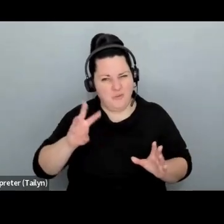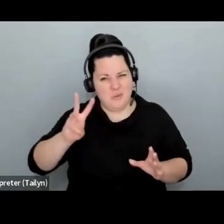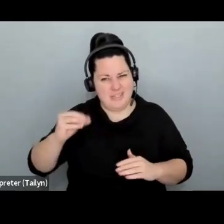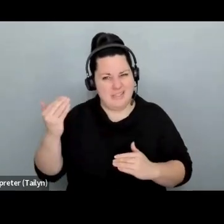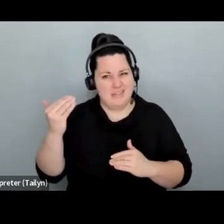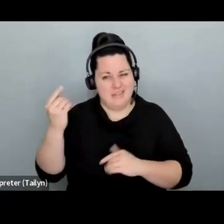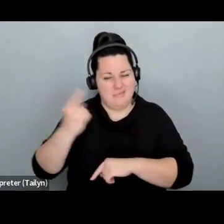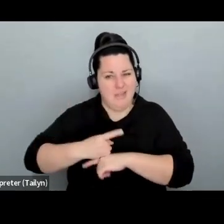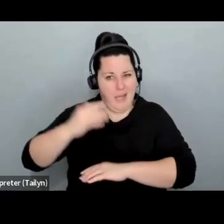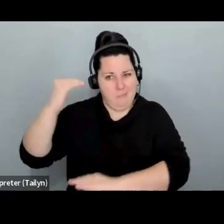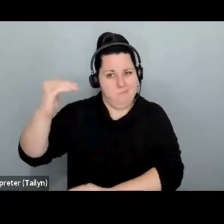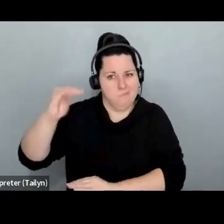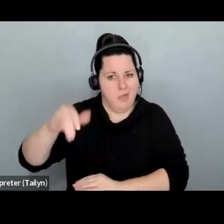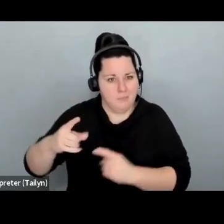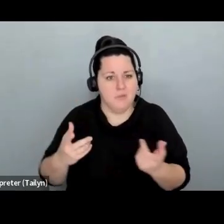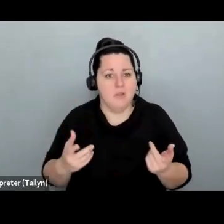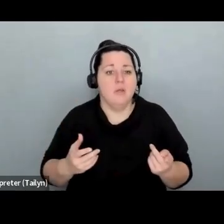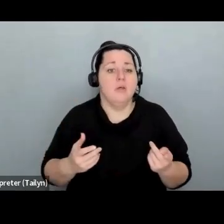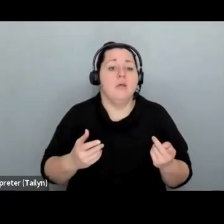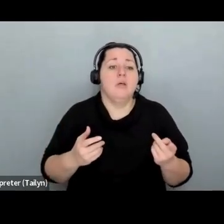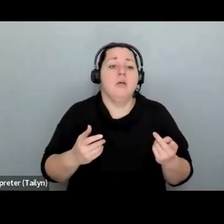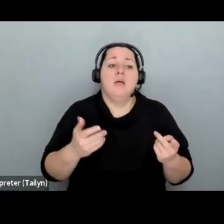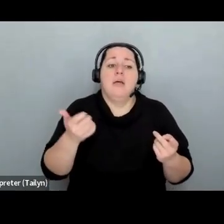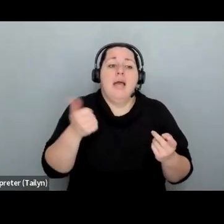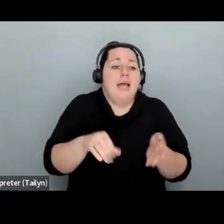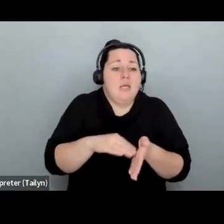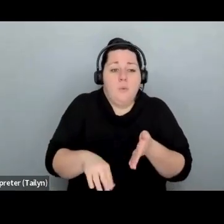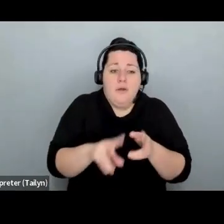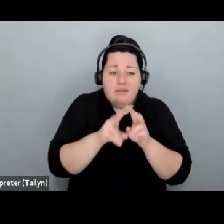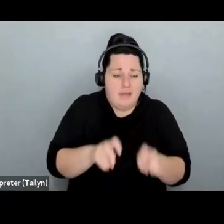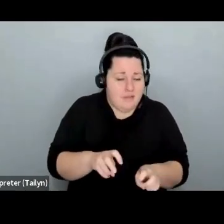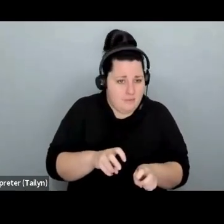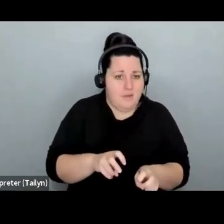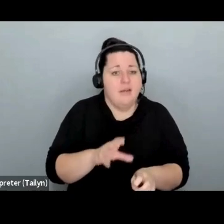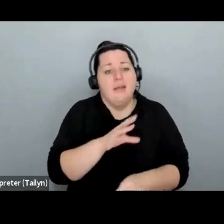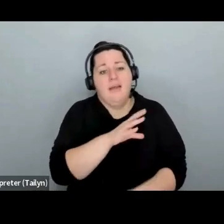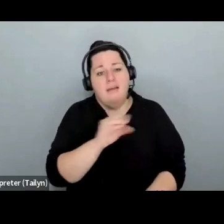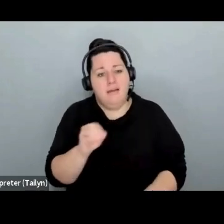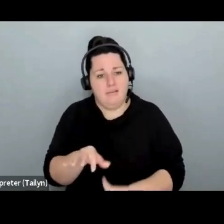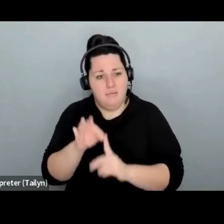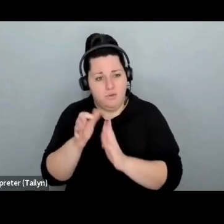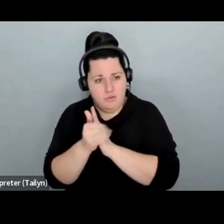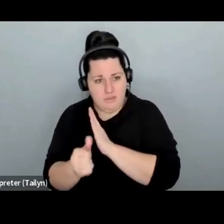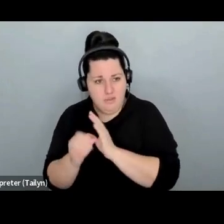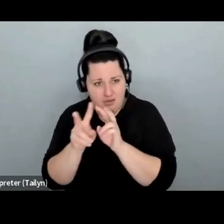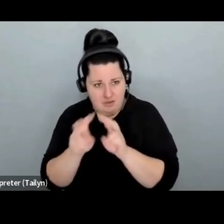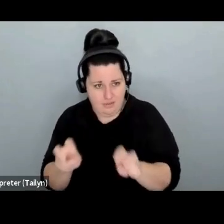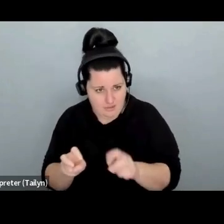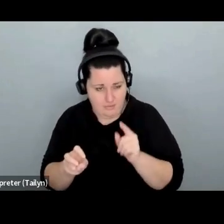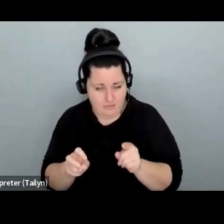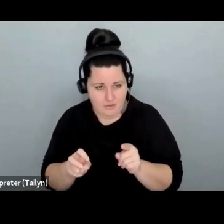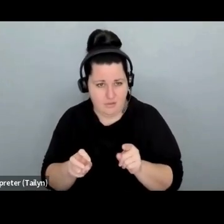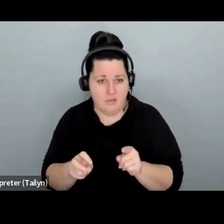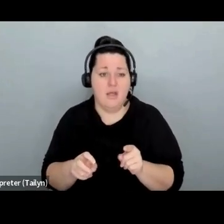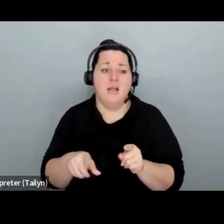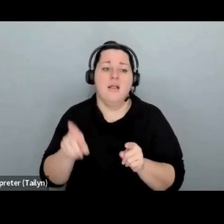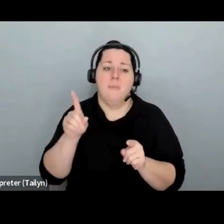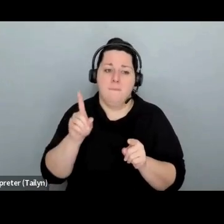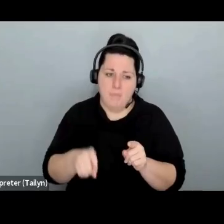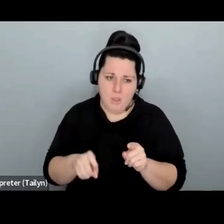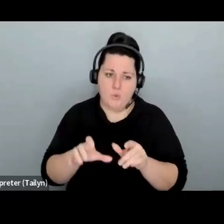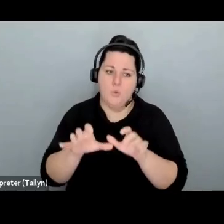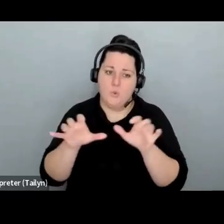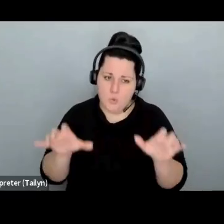60-day evaluation timeline, any waived assessment, in addition to the special skills assessment, must be